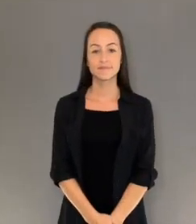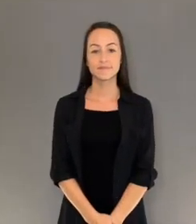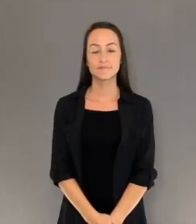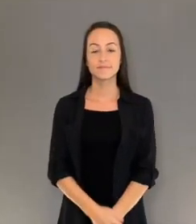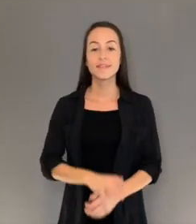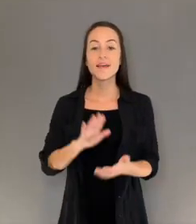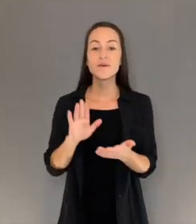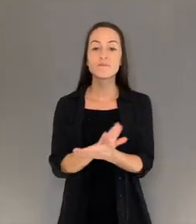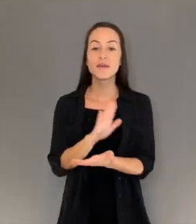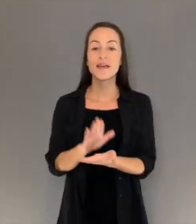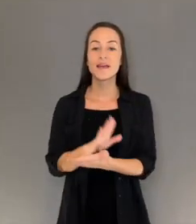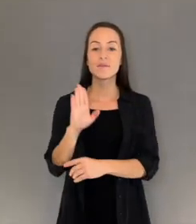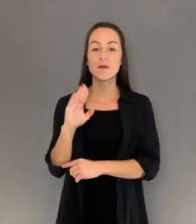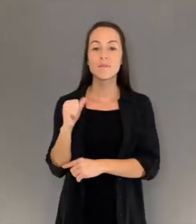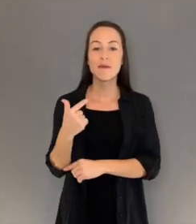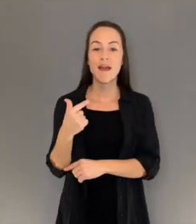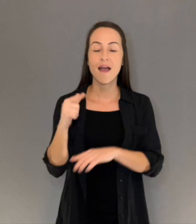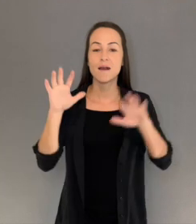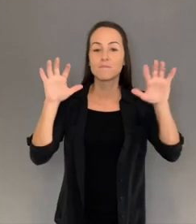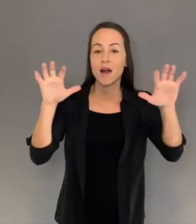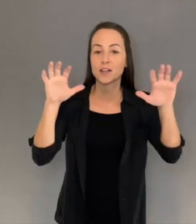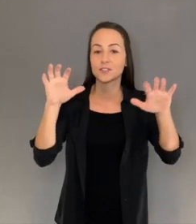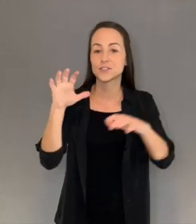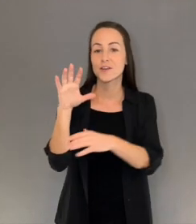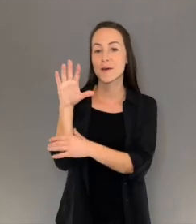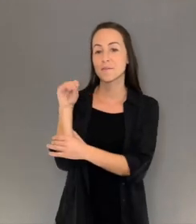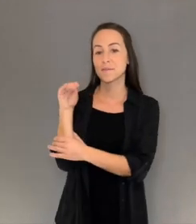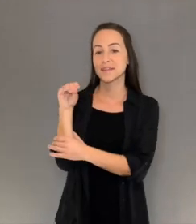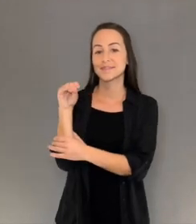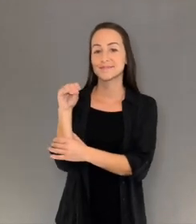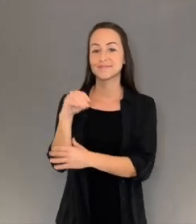Paper bag monster puppet.